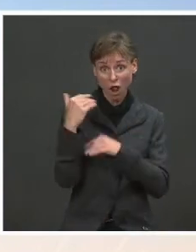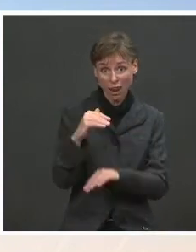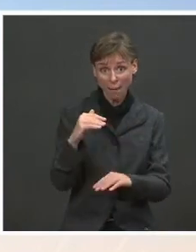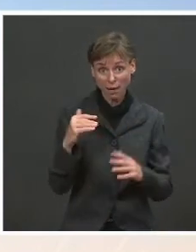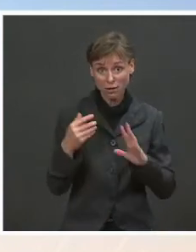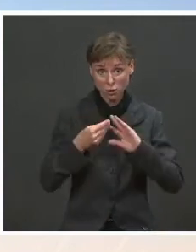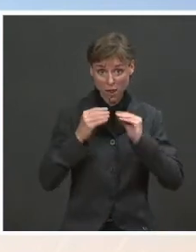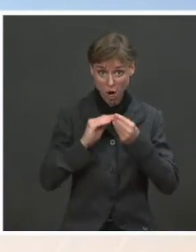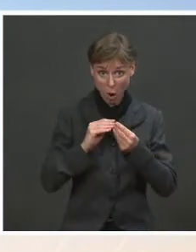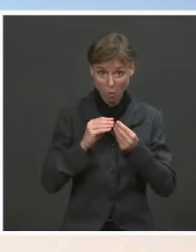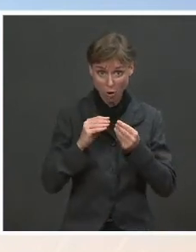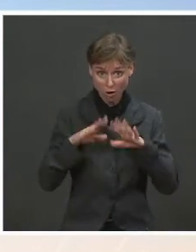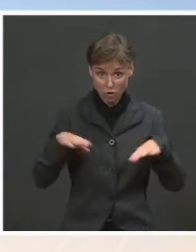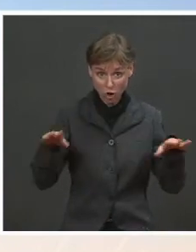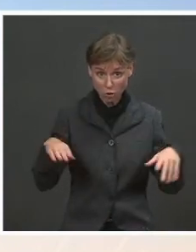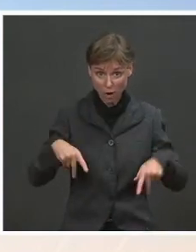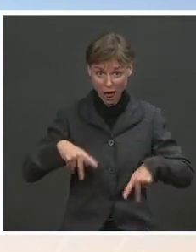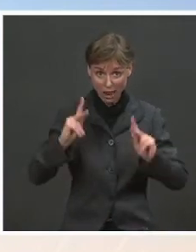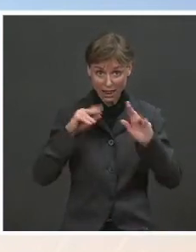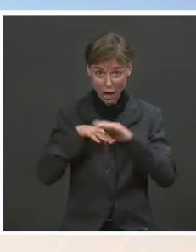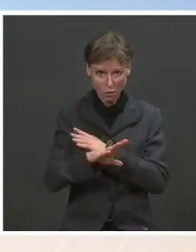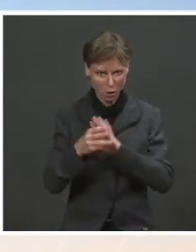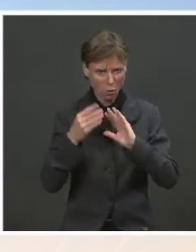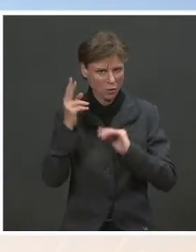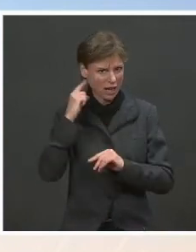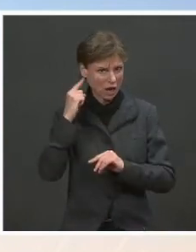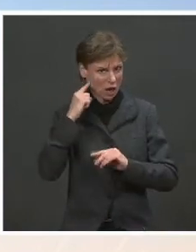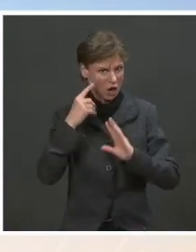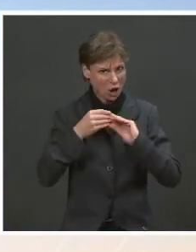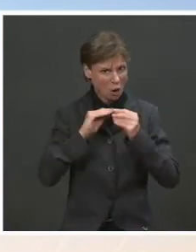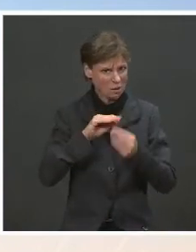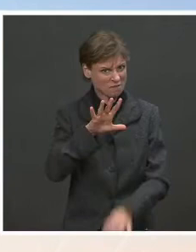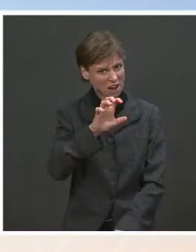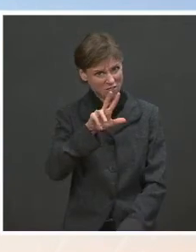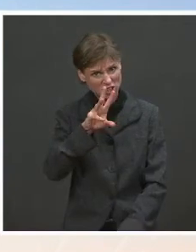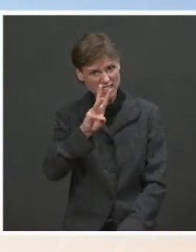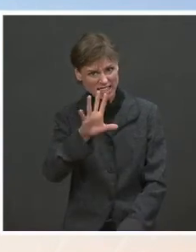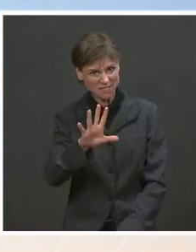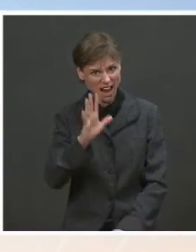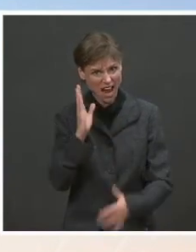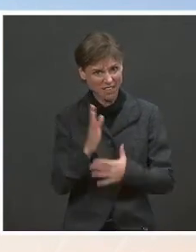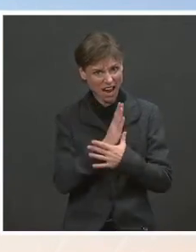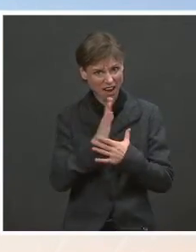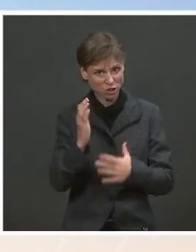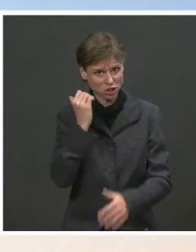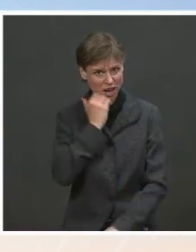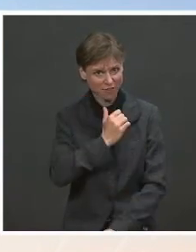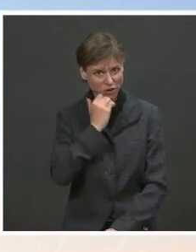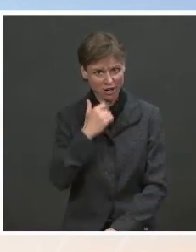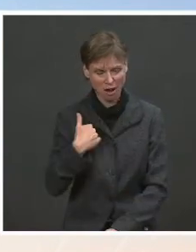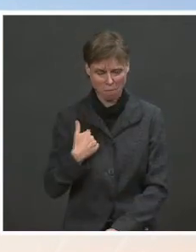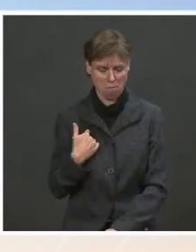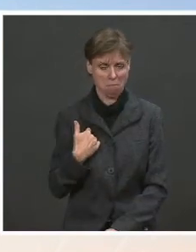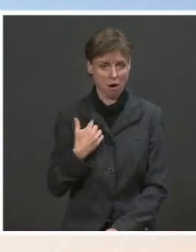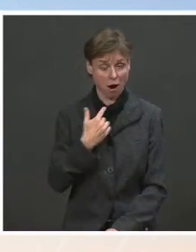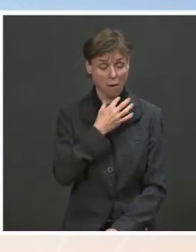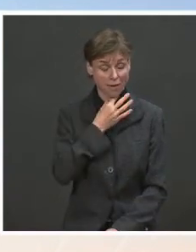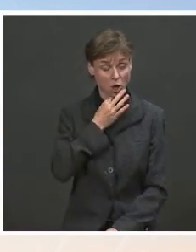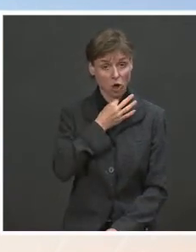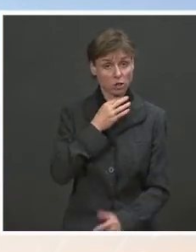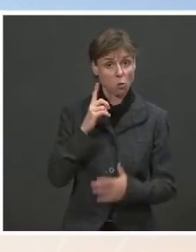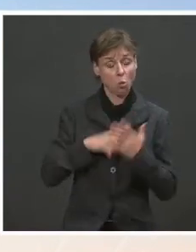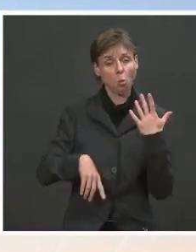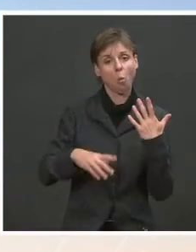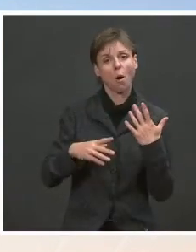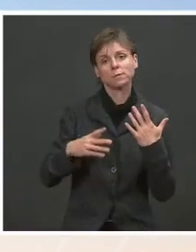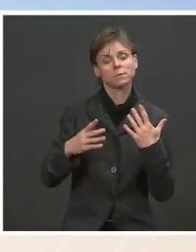of children that will be allowed in? I mean, the numbers we're hearing now, 565 on average every day. I'm just curious what the end game